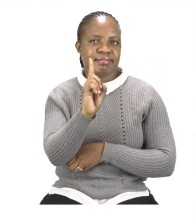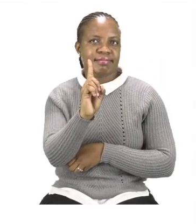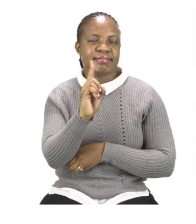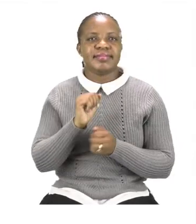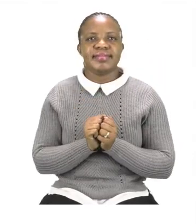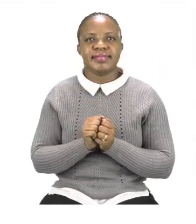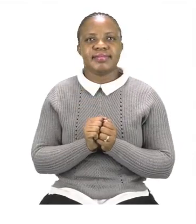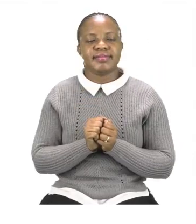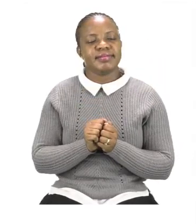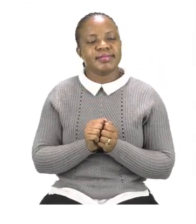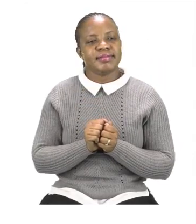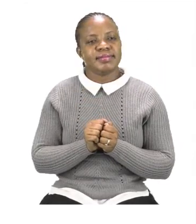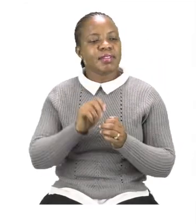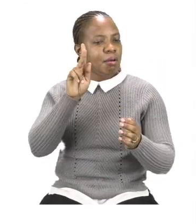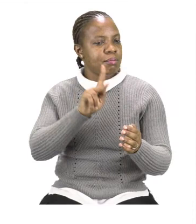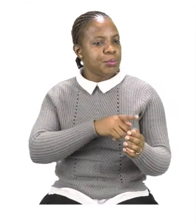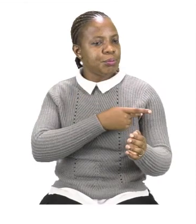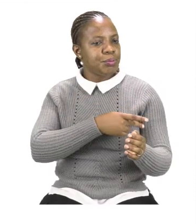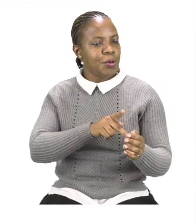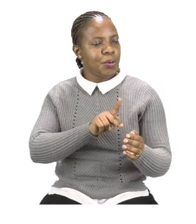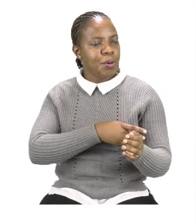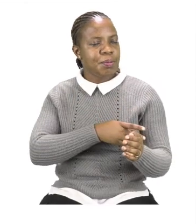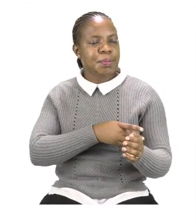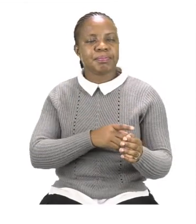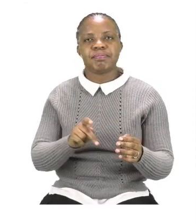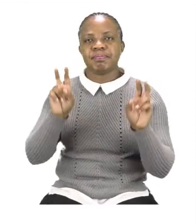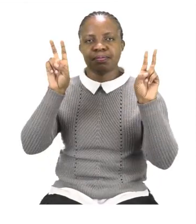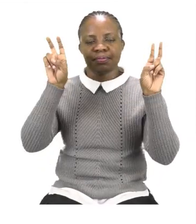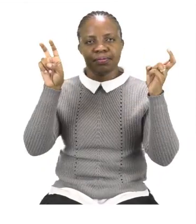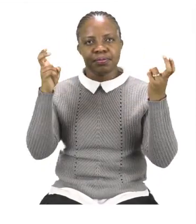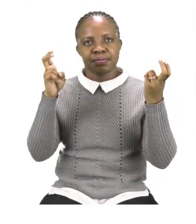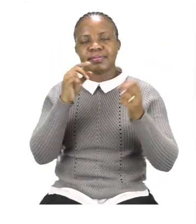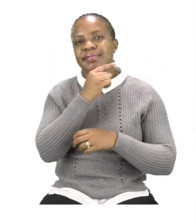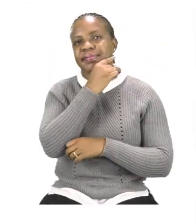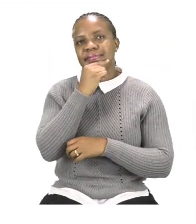What is the name or the title of the poem?